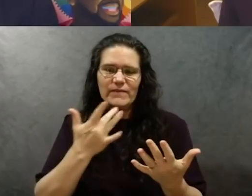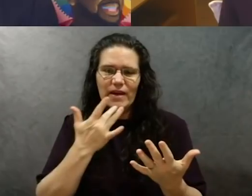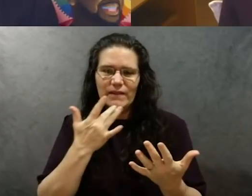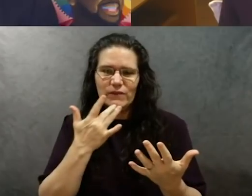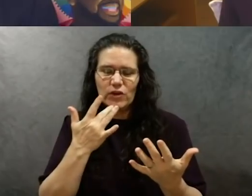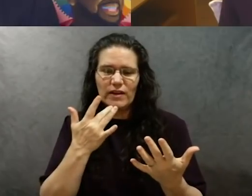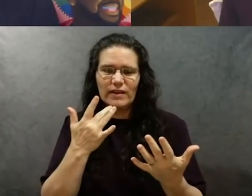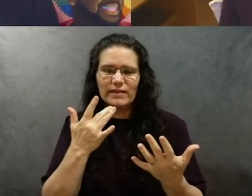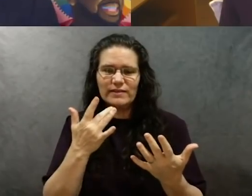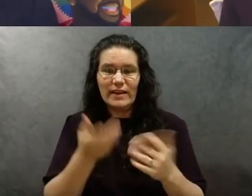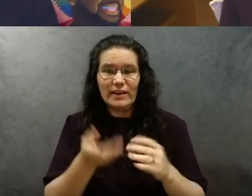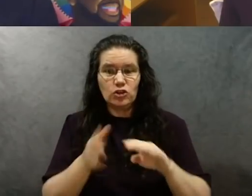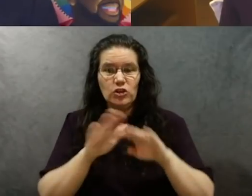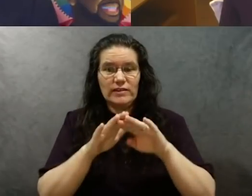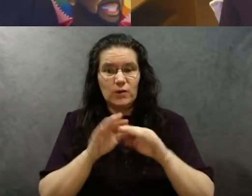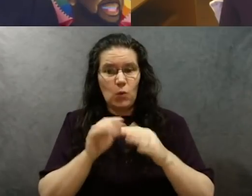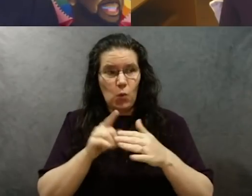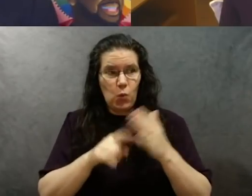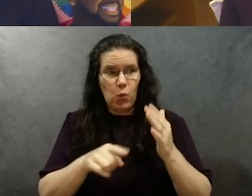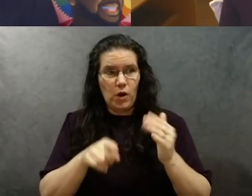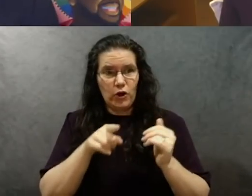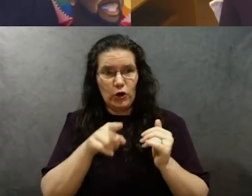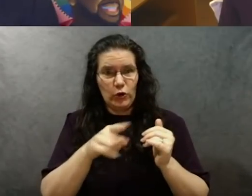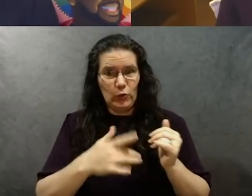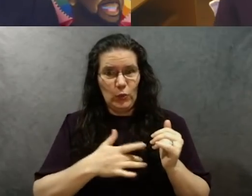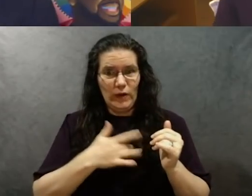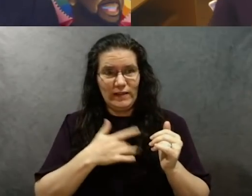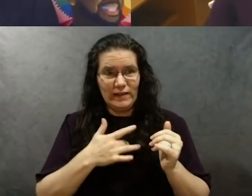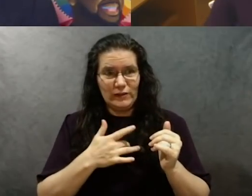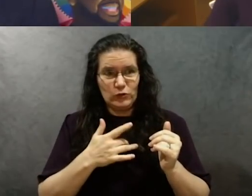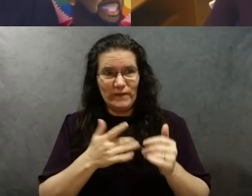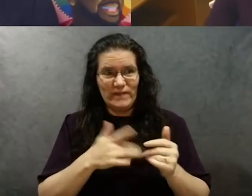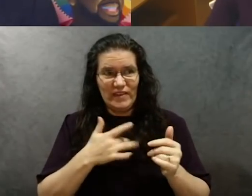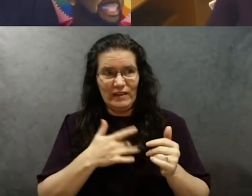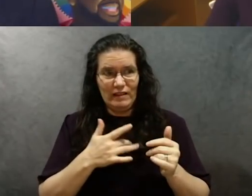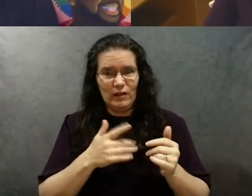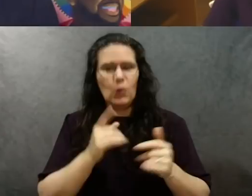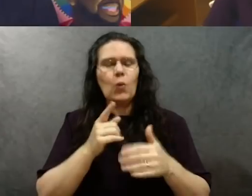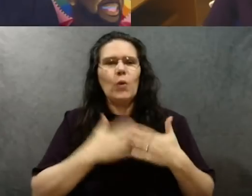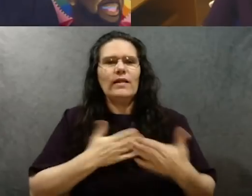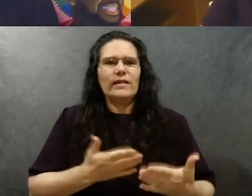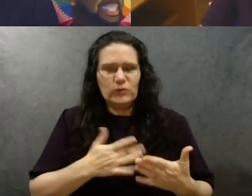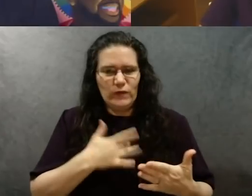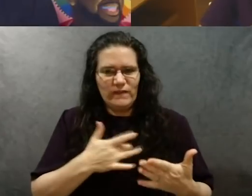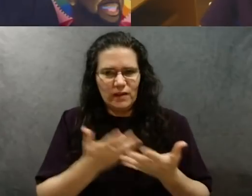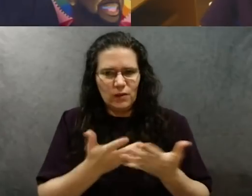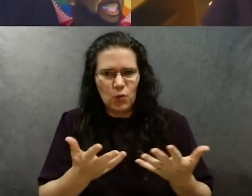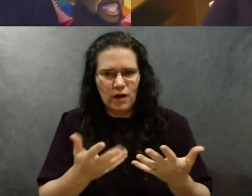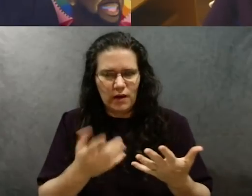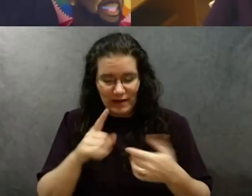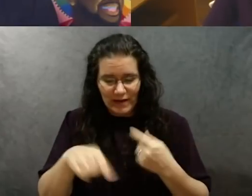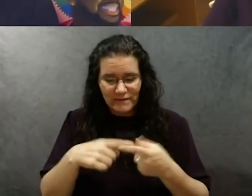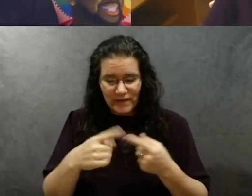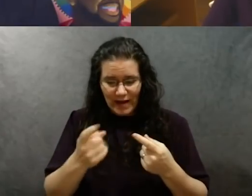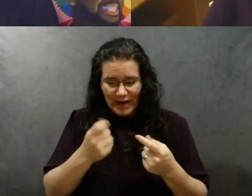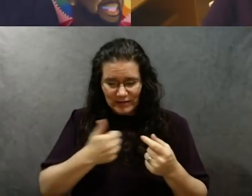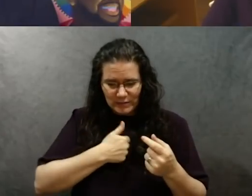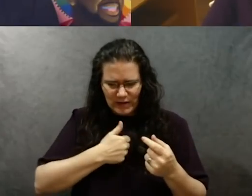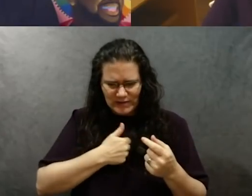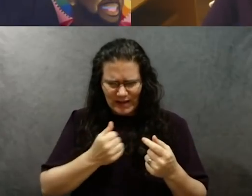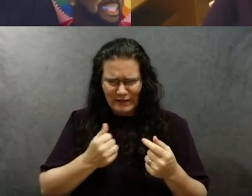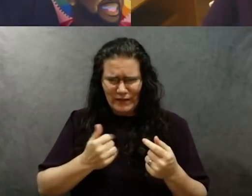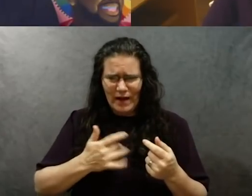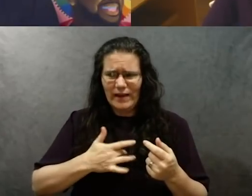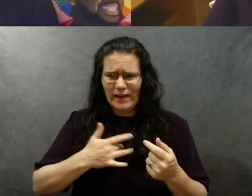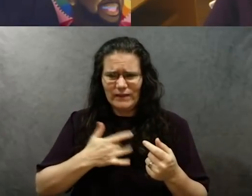Because when I ask myself that, almost always I can start sensing, you know, some sort of a kind of an